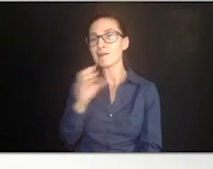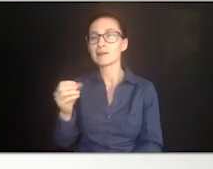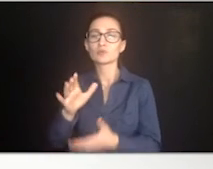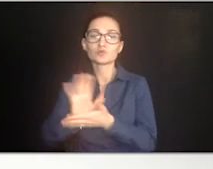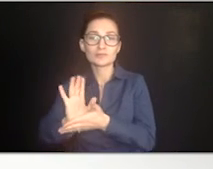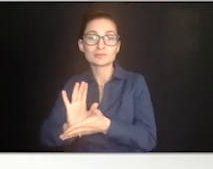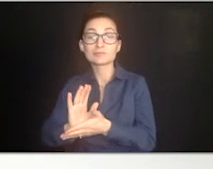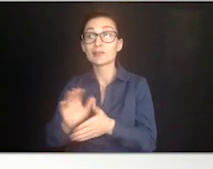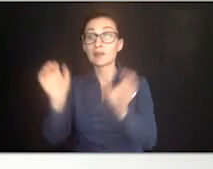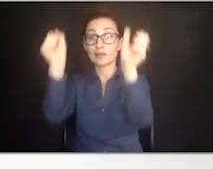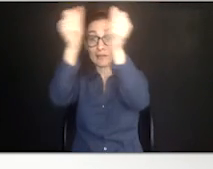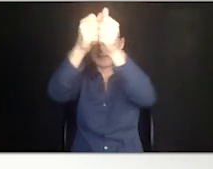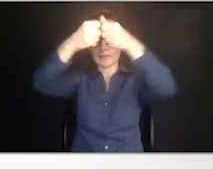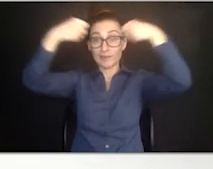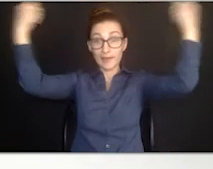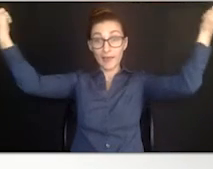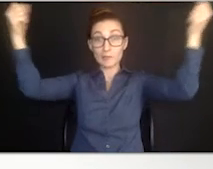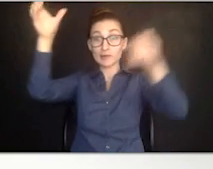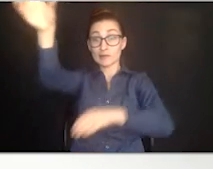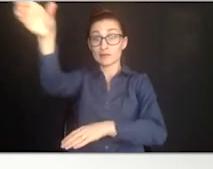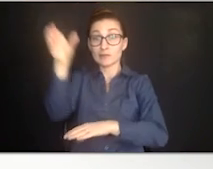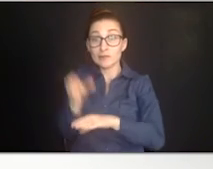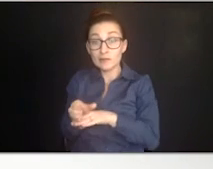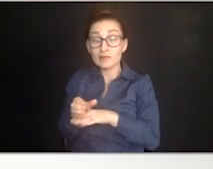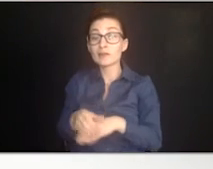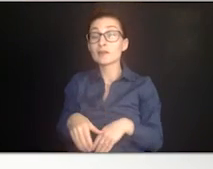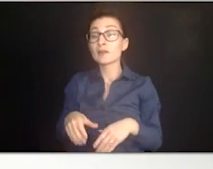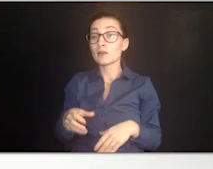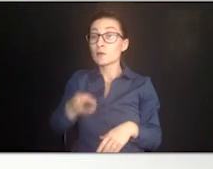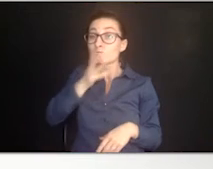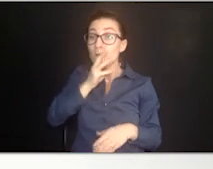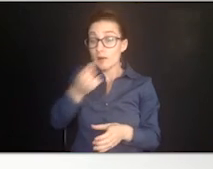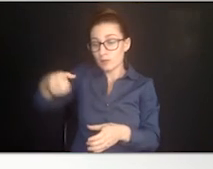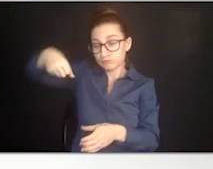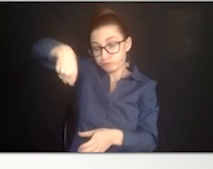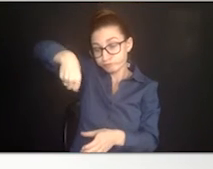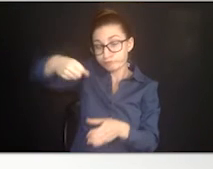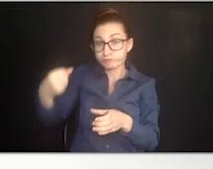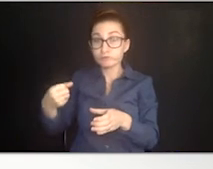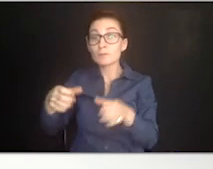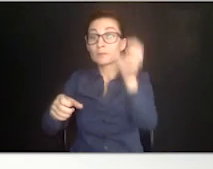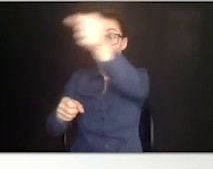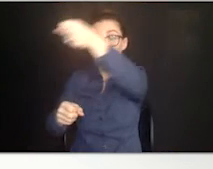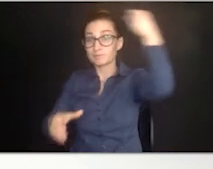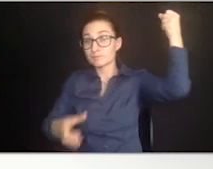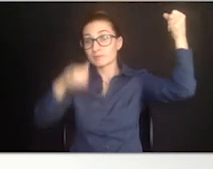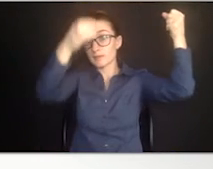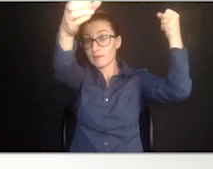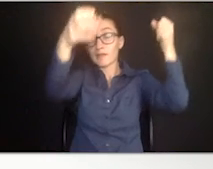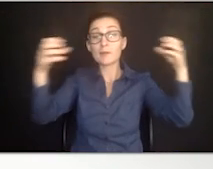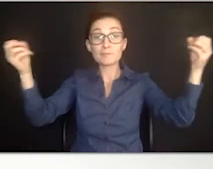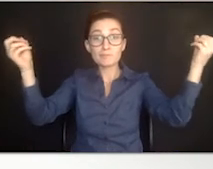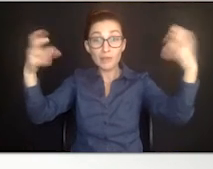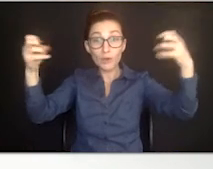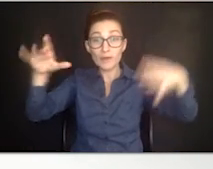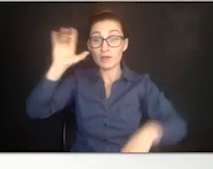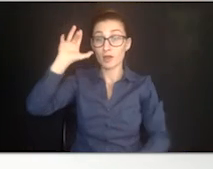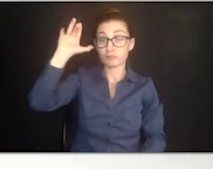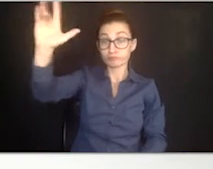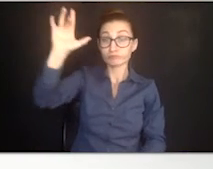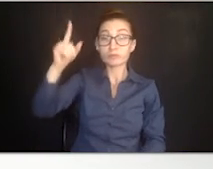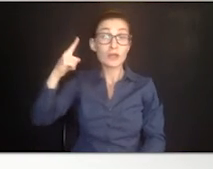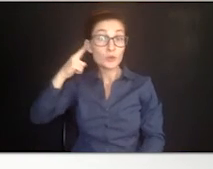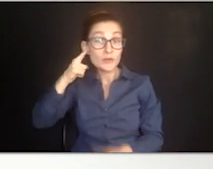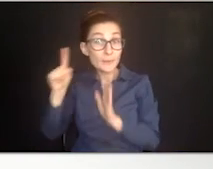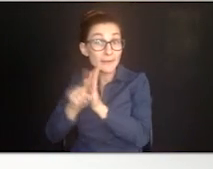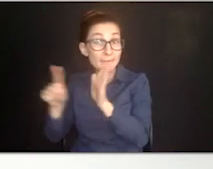out of the cabinet. We're going to add the water. We're going to put it in the microwave. Do you hear the beeping on the microwave? We're starting it up. It's